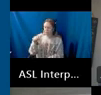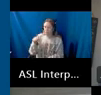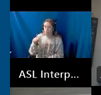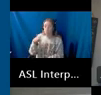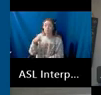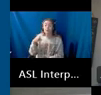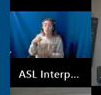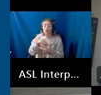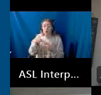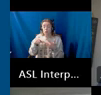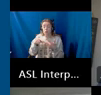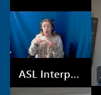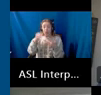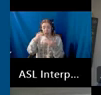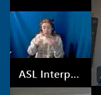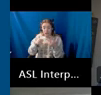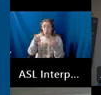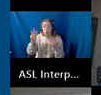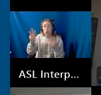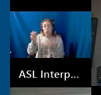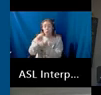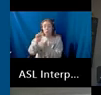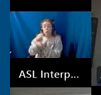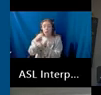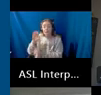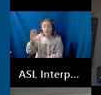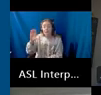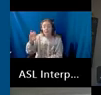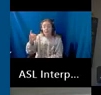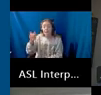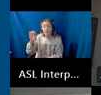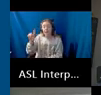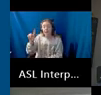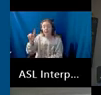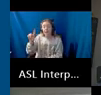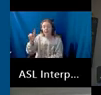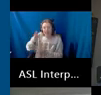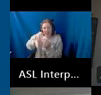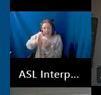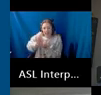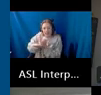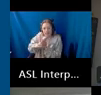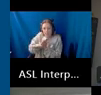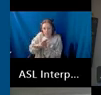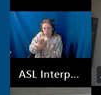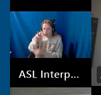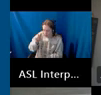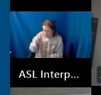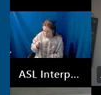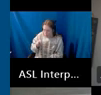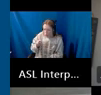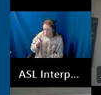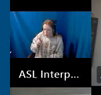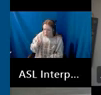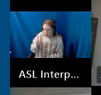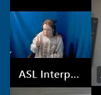works cited of that article and look and see what resources that person used to write the article. I